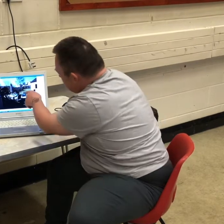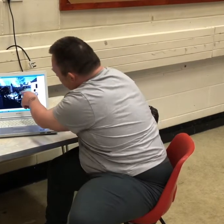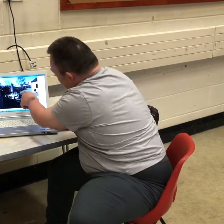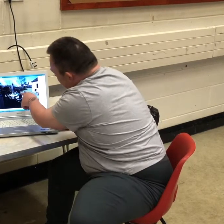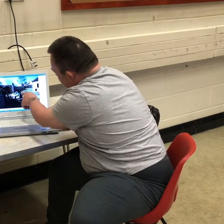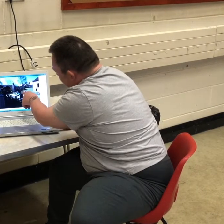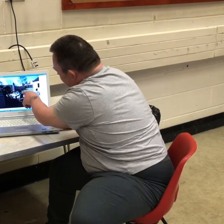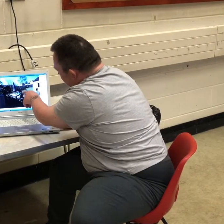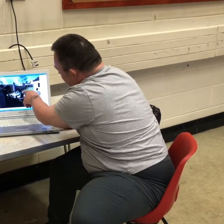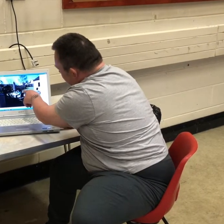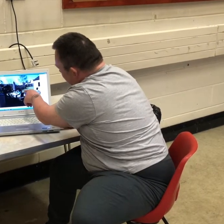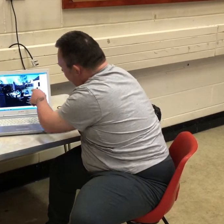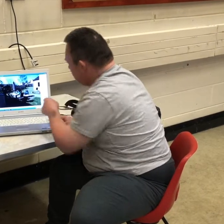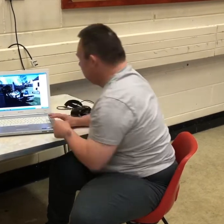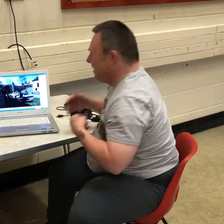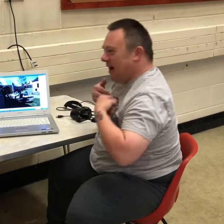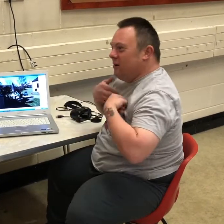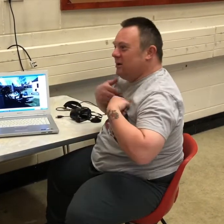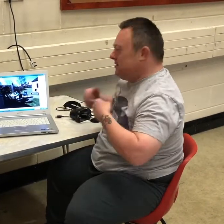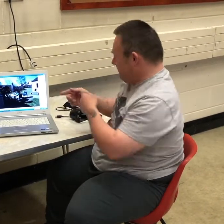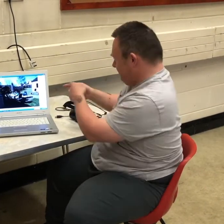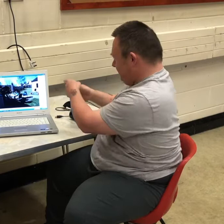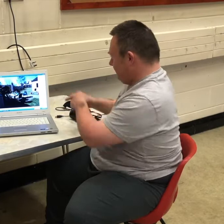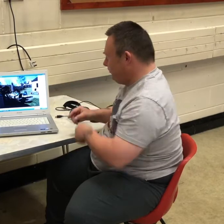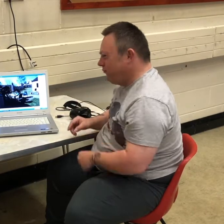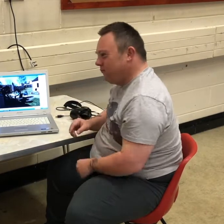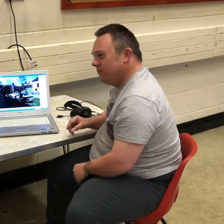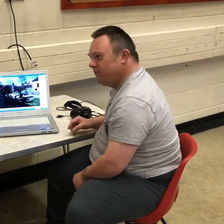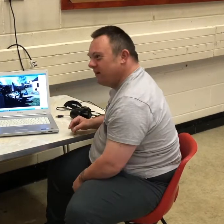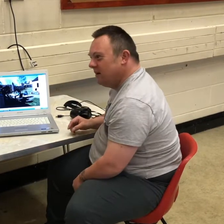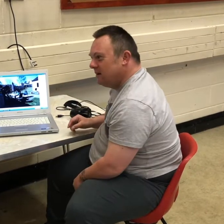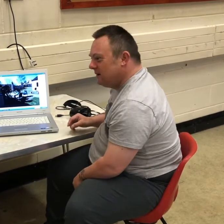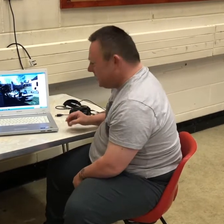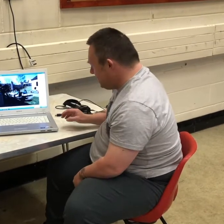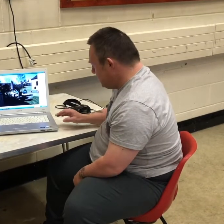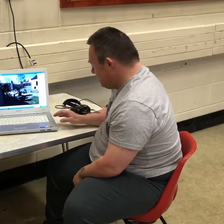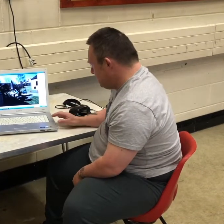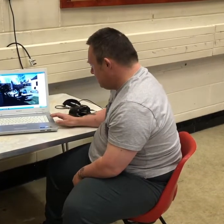Yeah. I see. Where's that from? Ours. Oh,